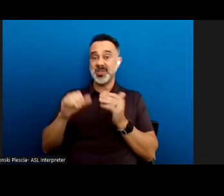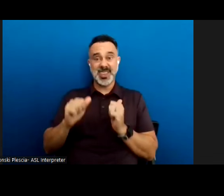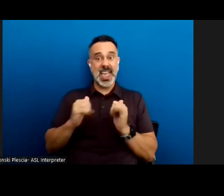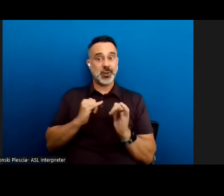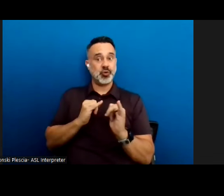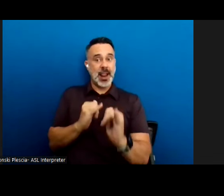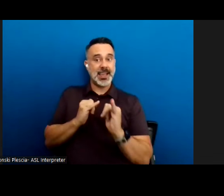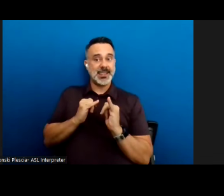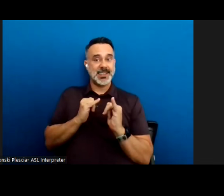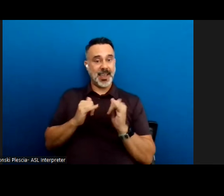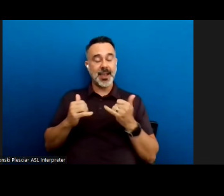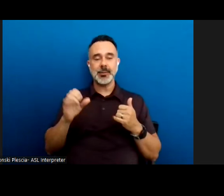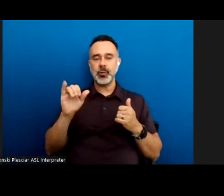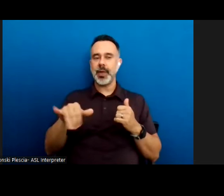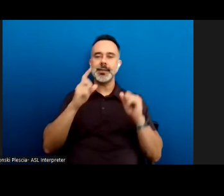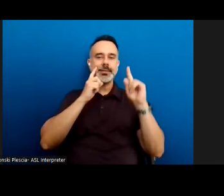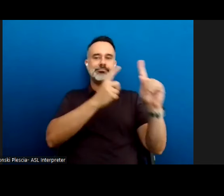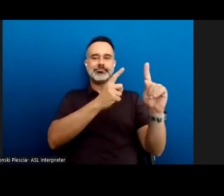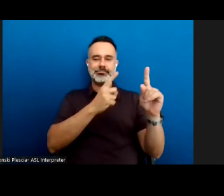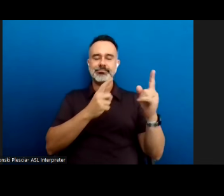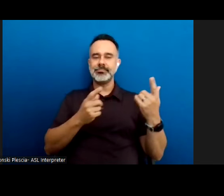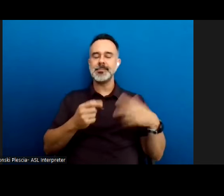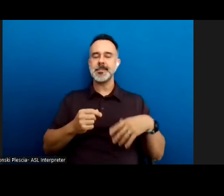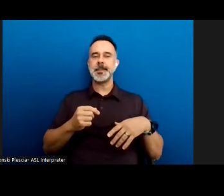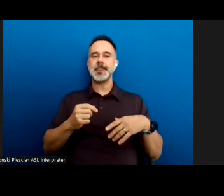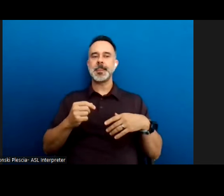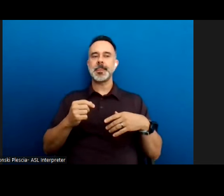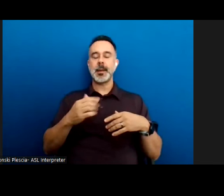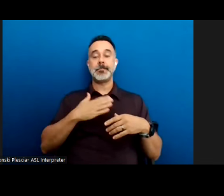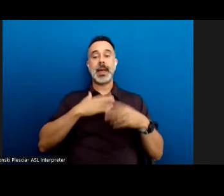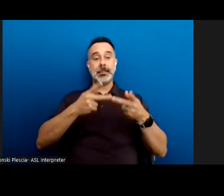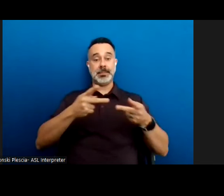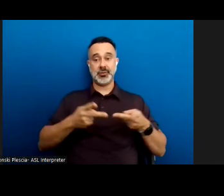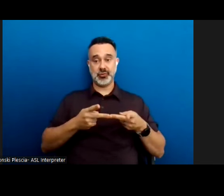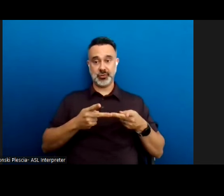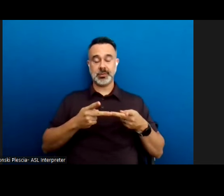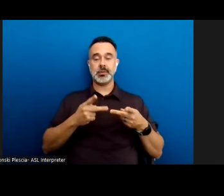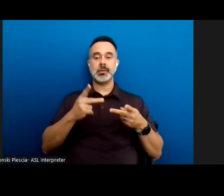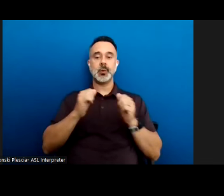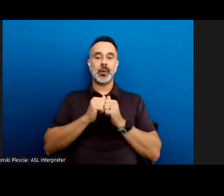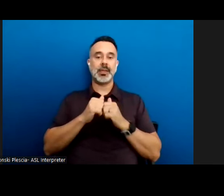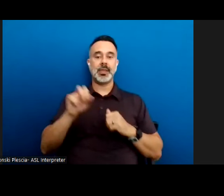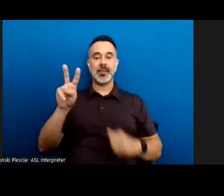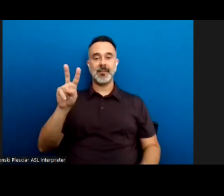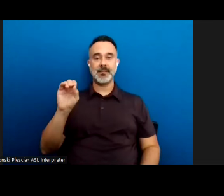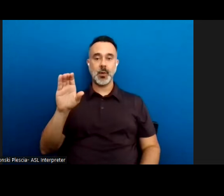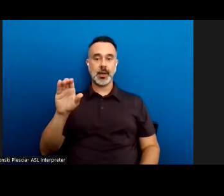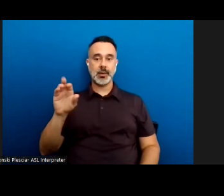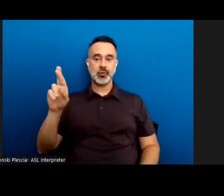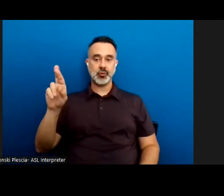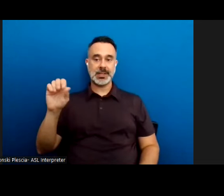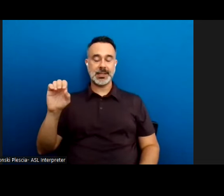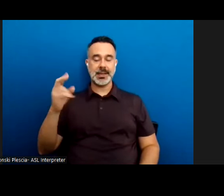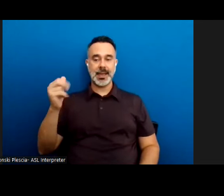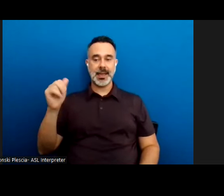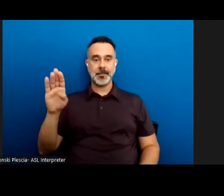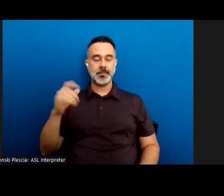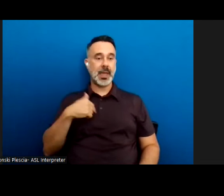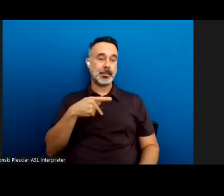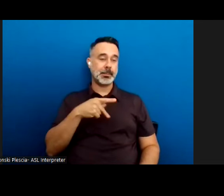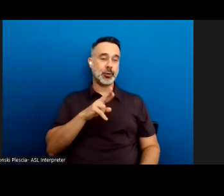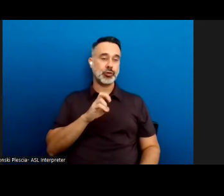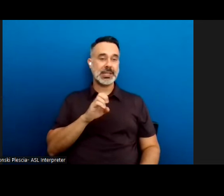And that's really what we're trying to do. My position with vocational rehabilitation, I'm a pre-ETS coordinator.